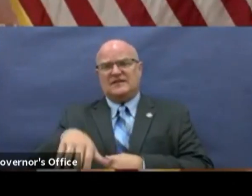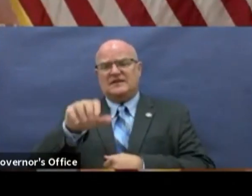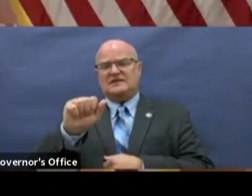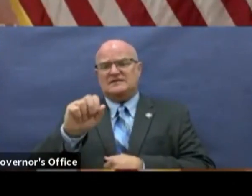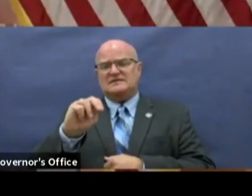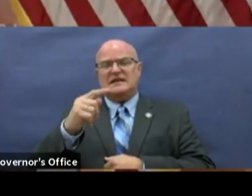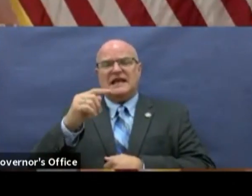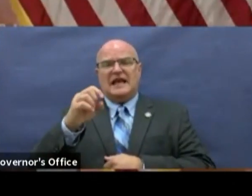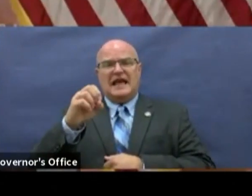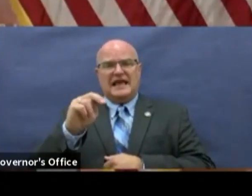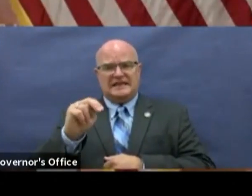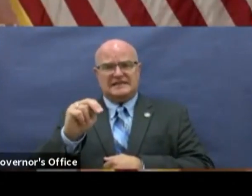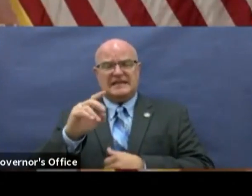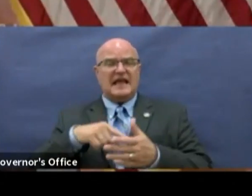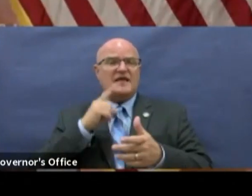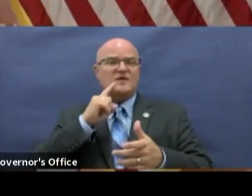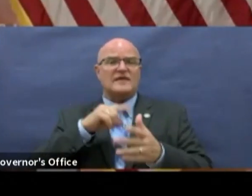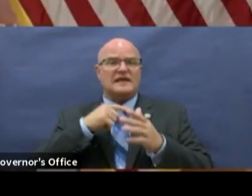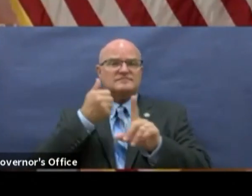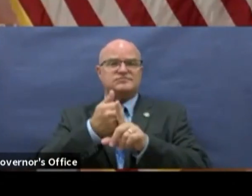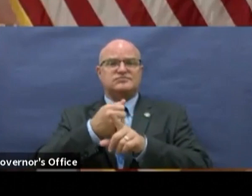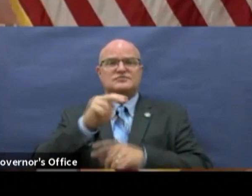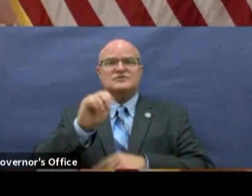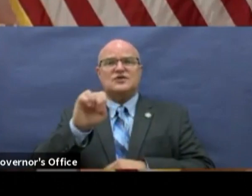to roll out on November 2nd.